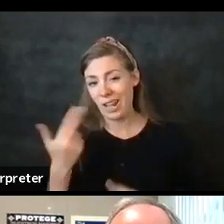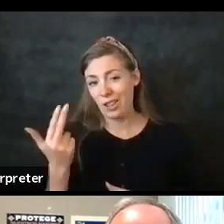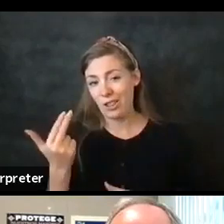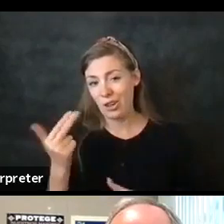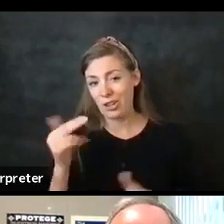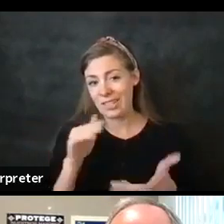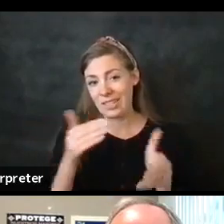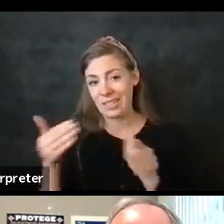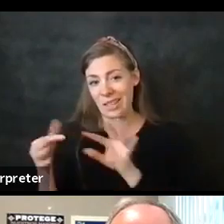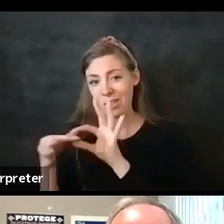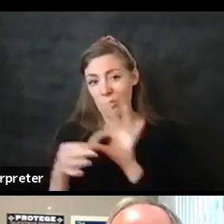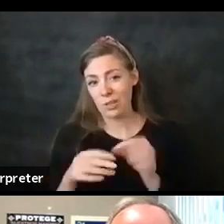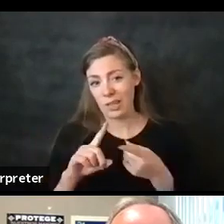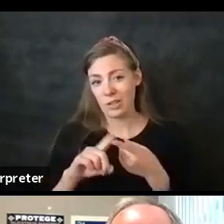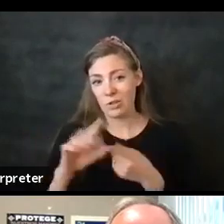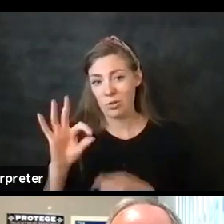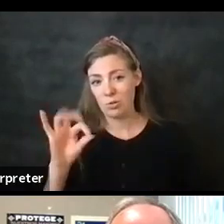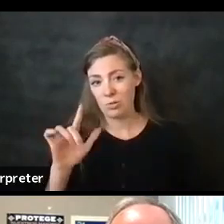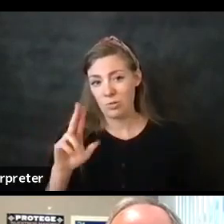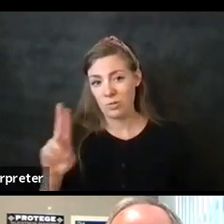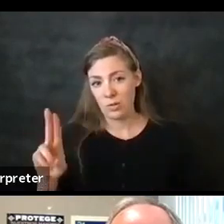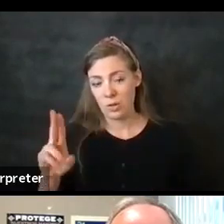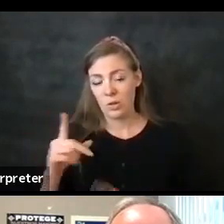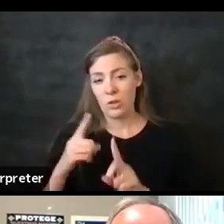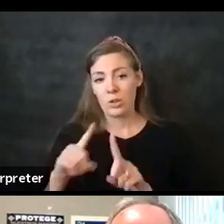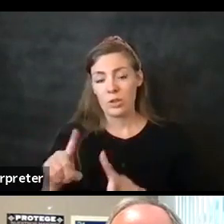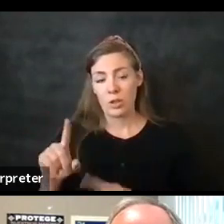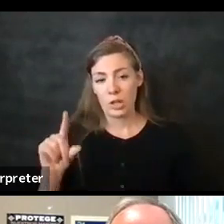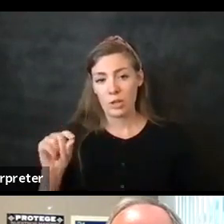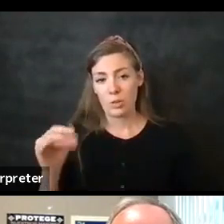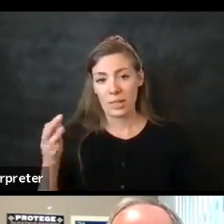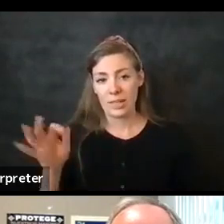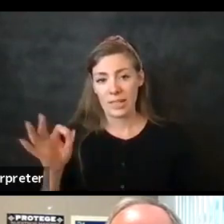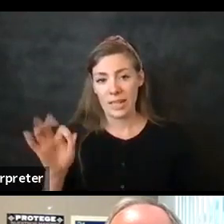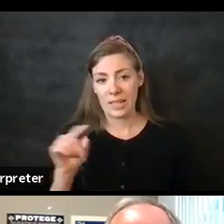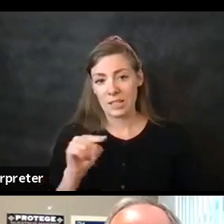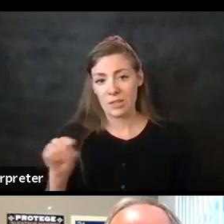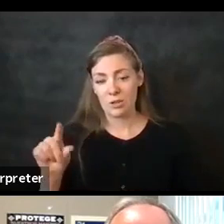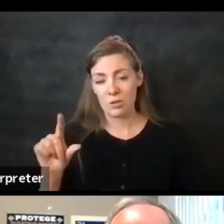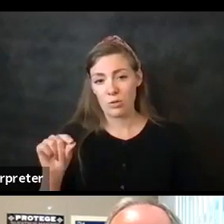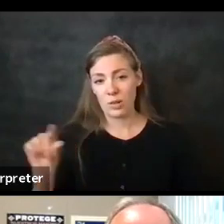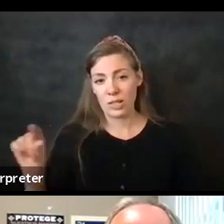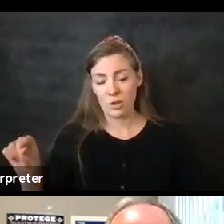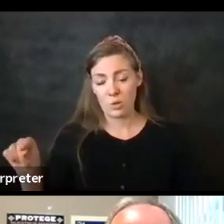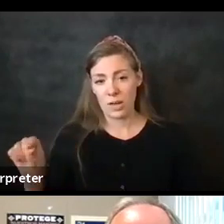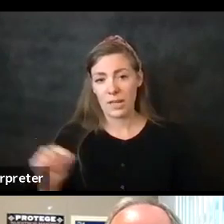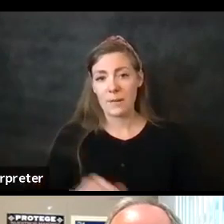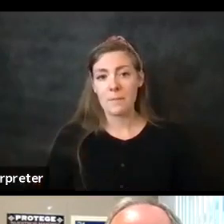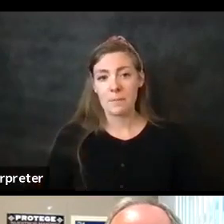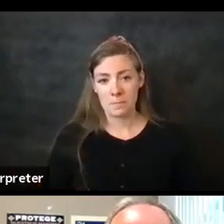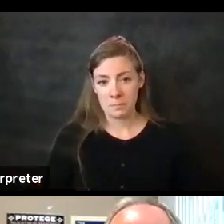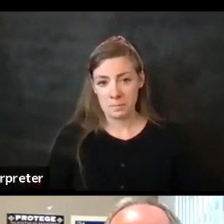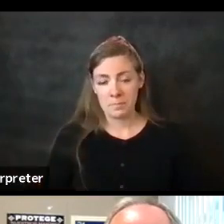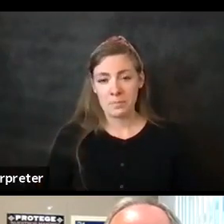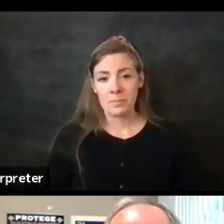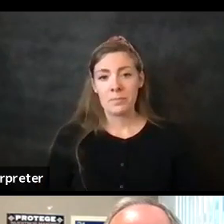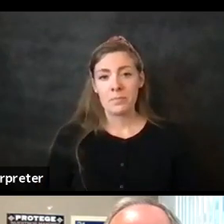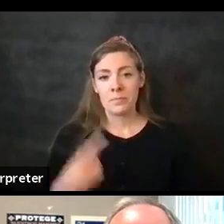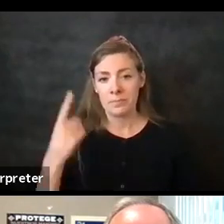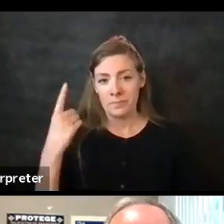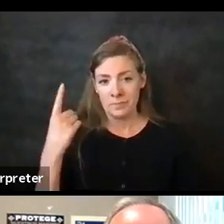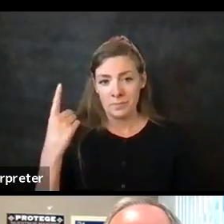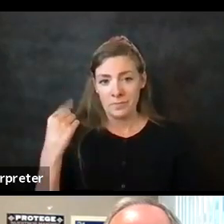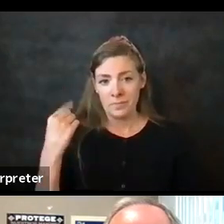related to influenza in the 2019 to 20 year. Last year,